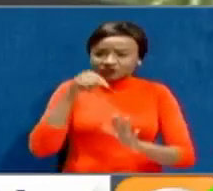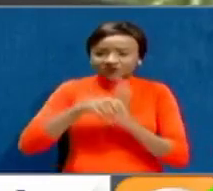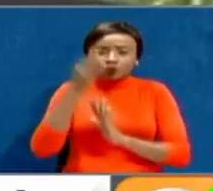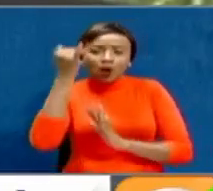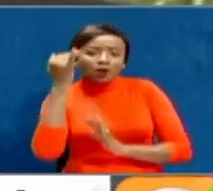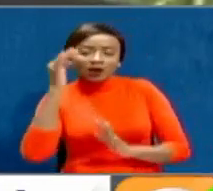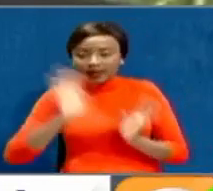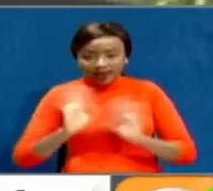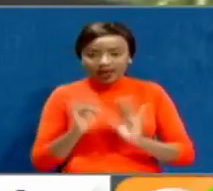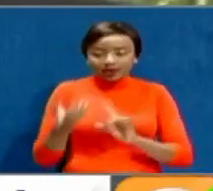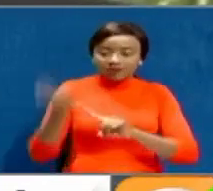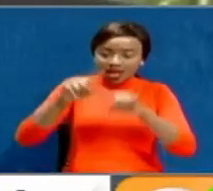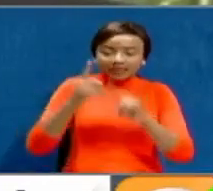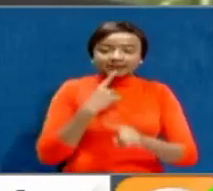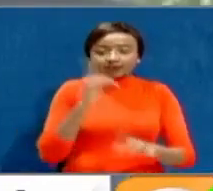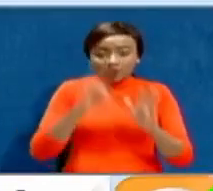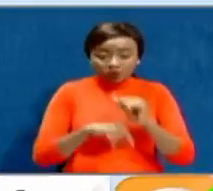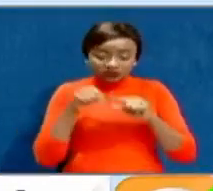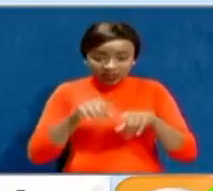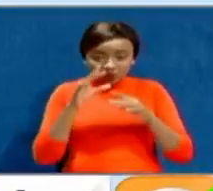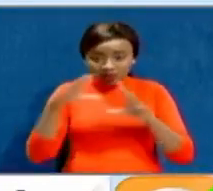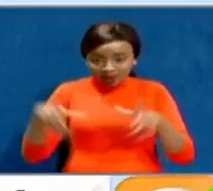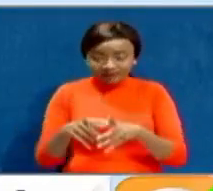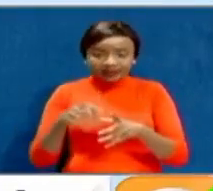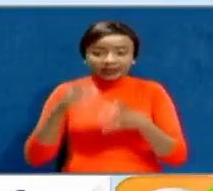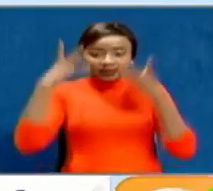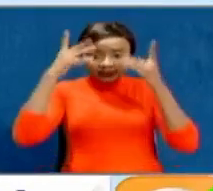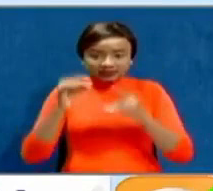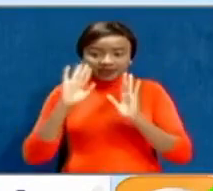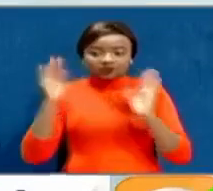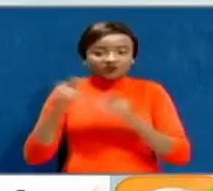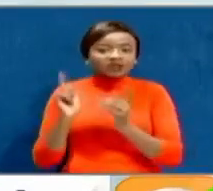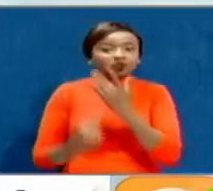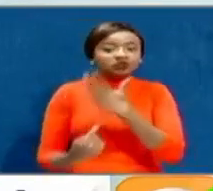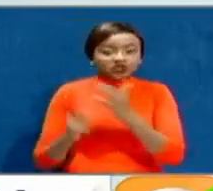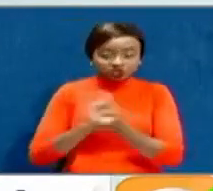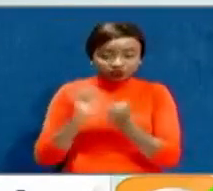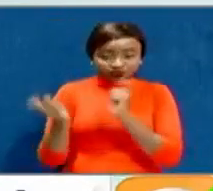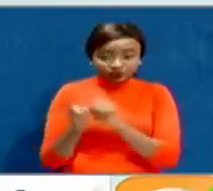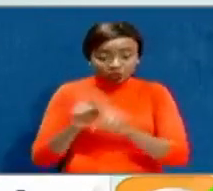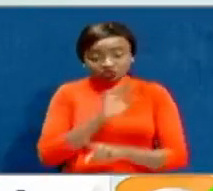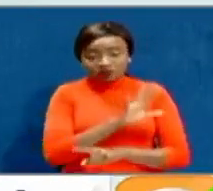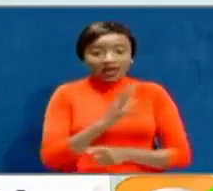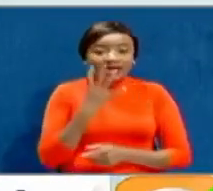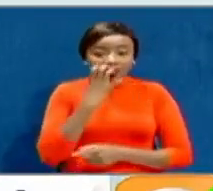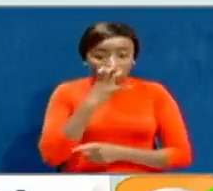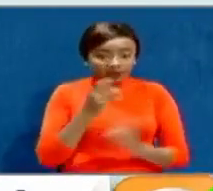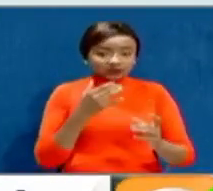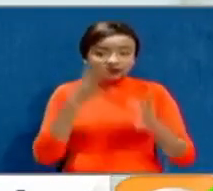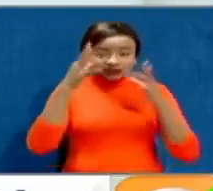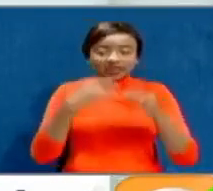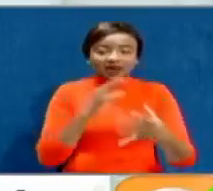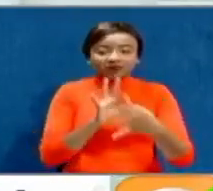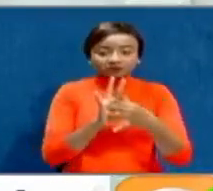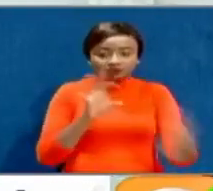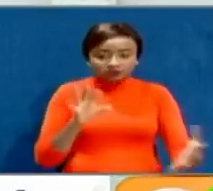information, Kibati added that the new direction by the firm will be underpinned on digital transformation. Telkom Kenya has also announced the withdrawal of a